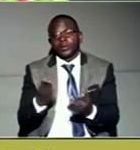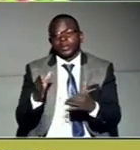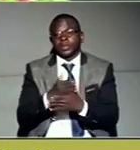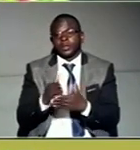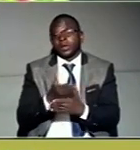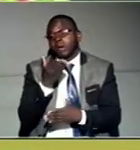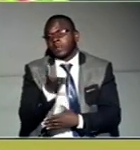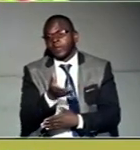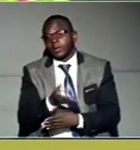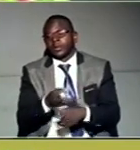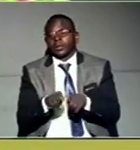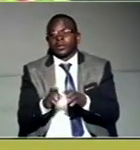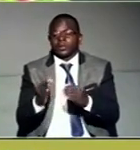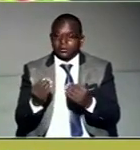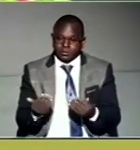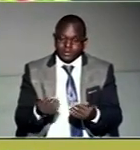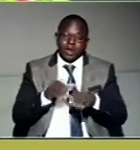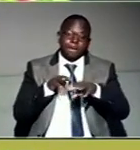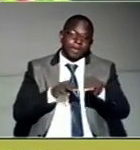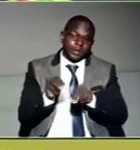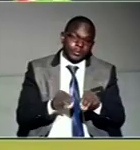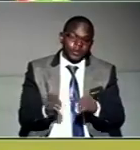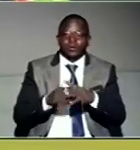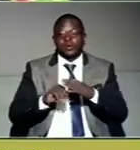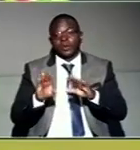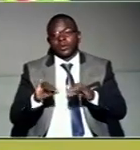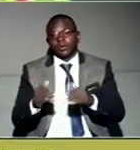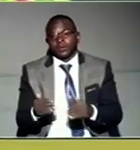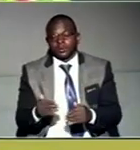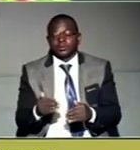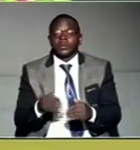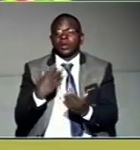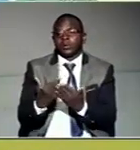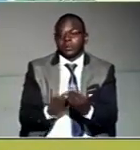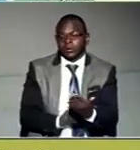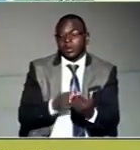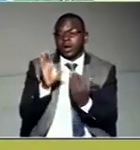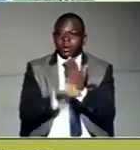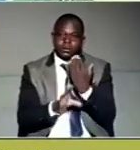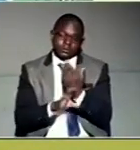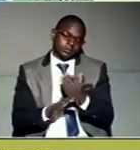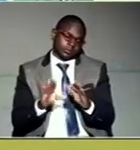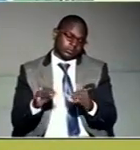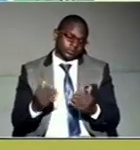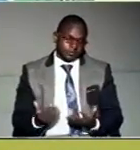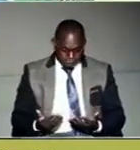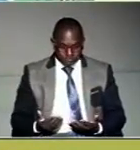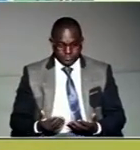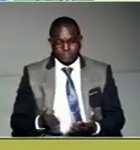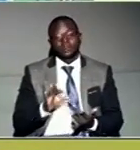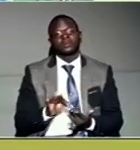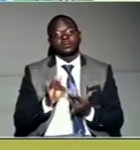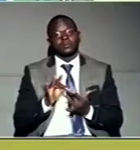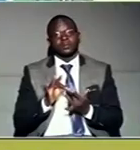still existing, especially in the management of the refugee situation in the country. Uganda is a unique